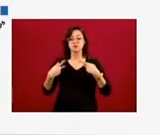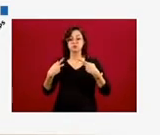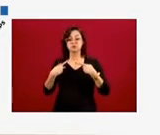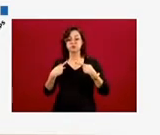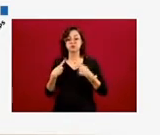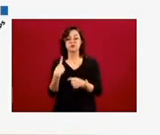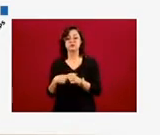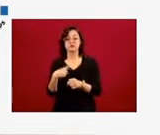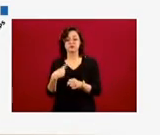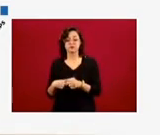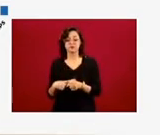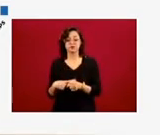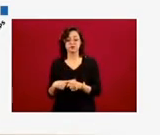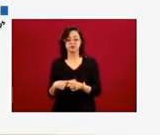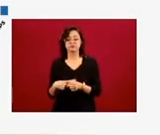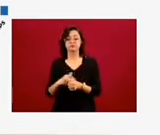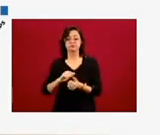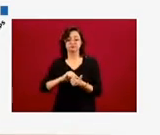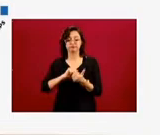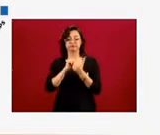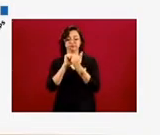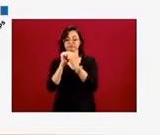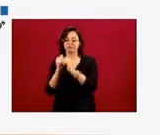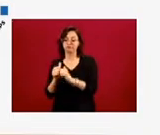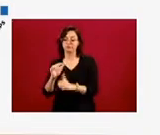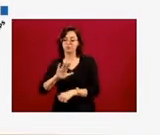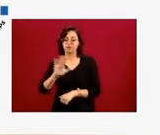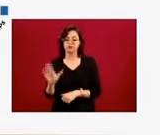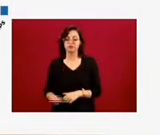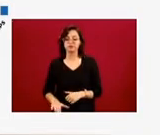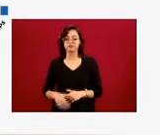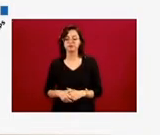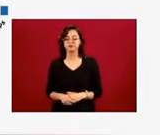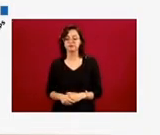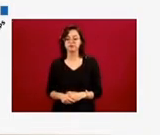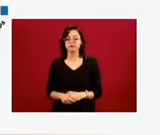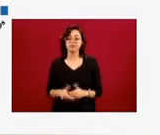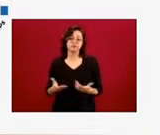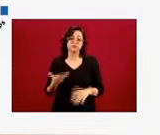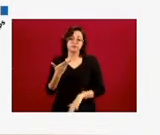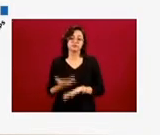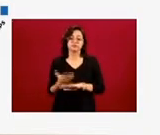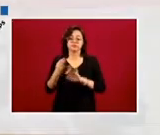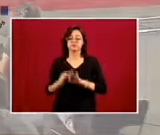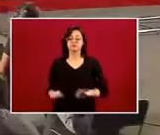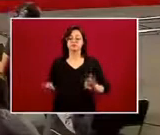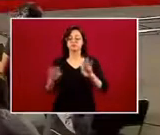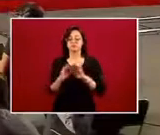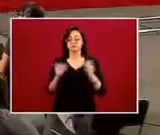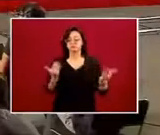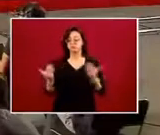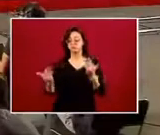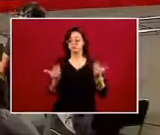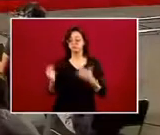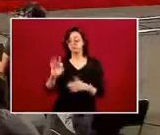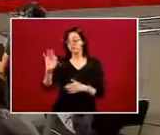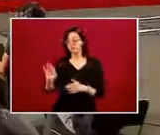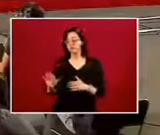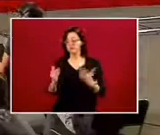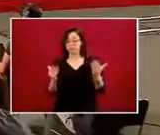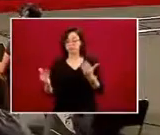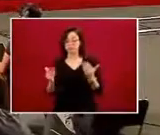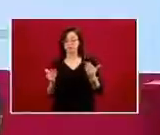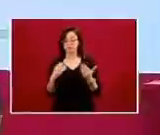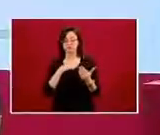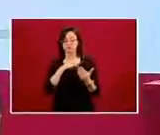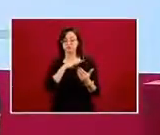that's the percentage of people who having been infected end up dying. And this is